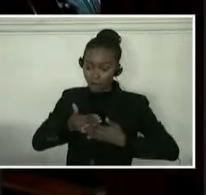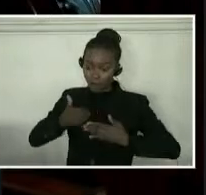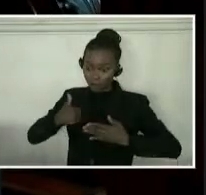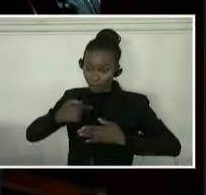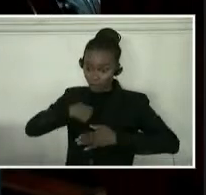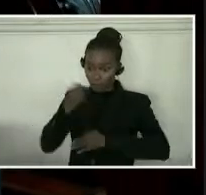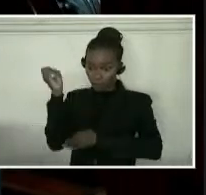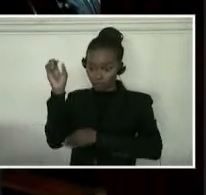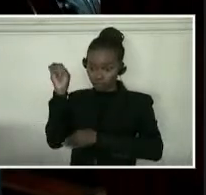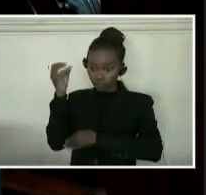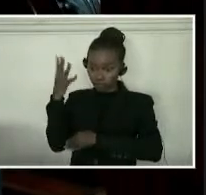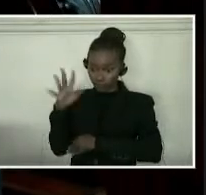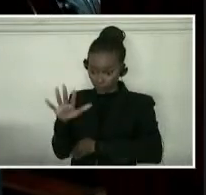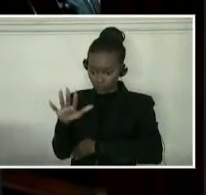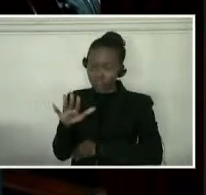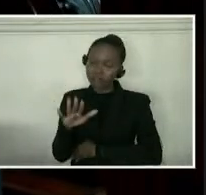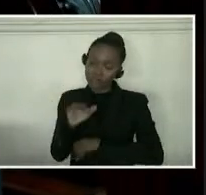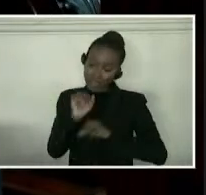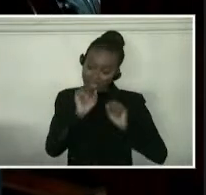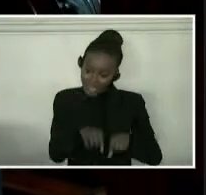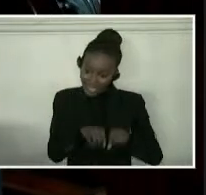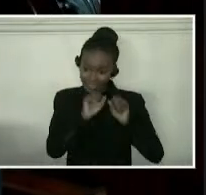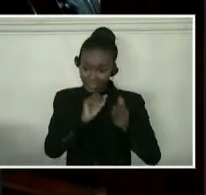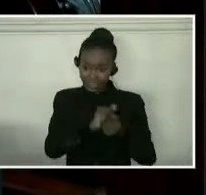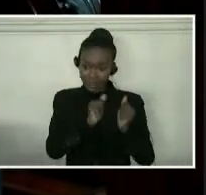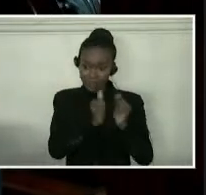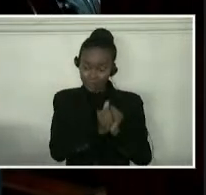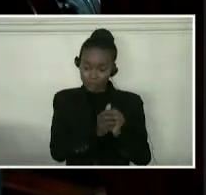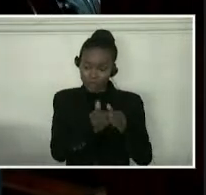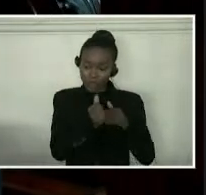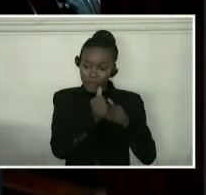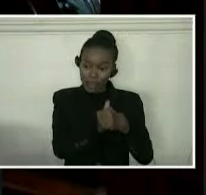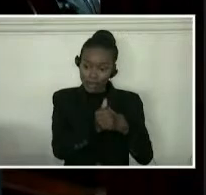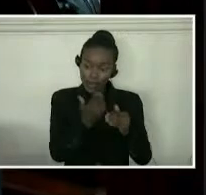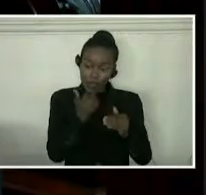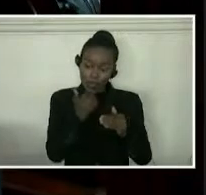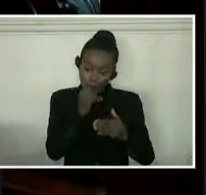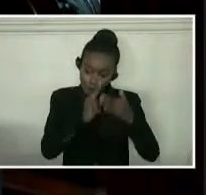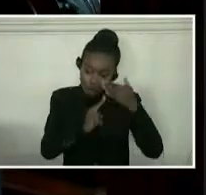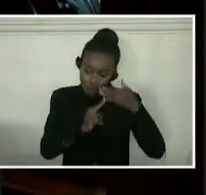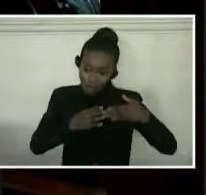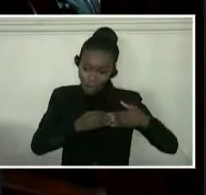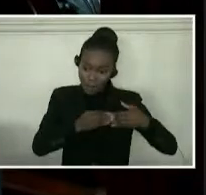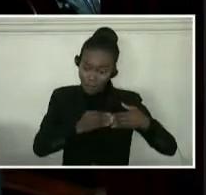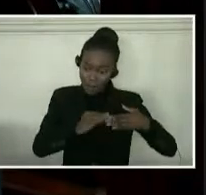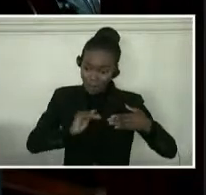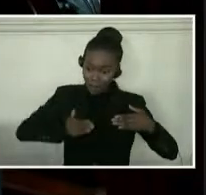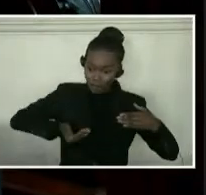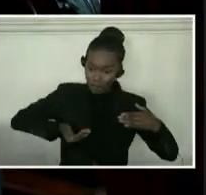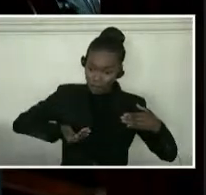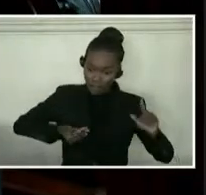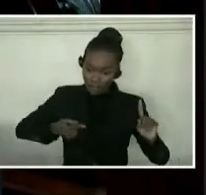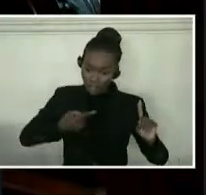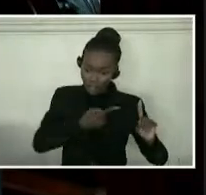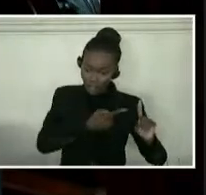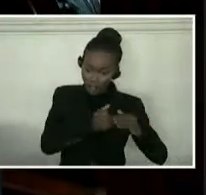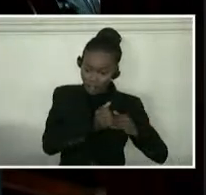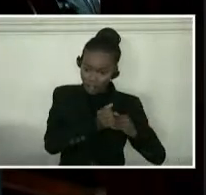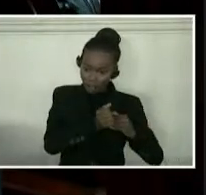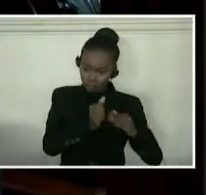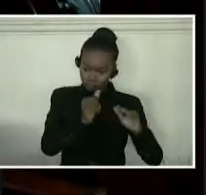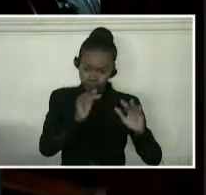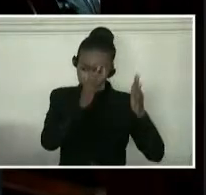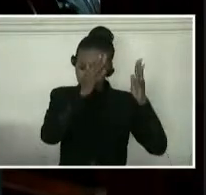led by honorable members who are female and they did very well